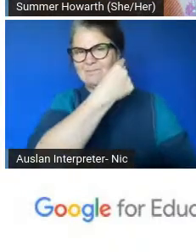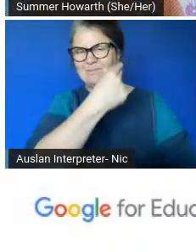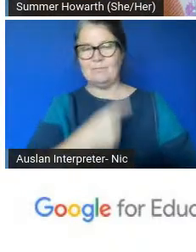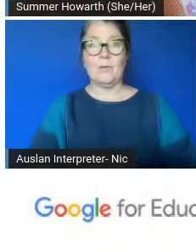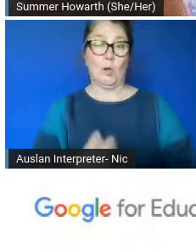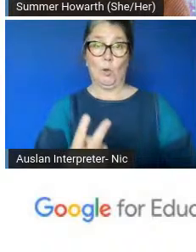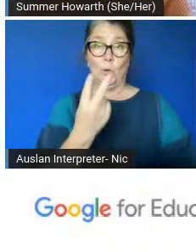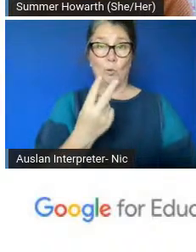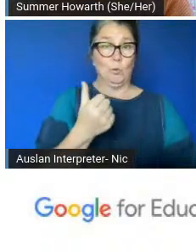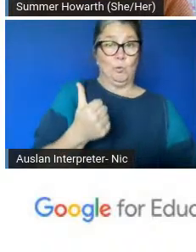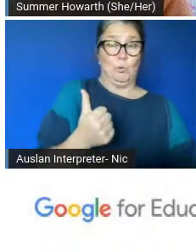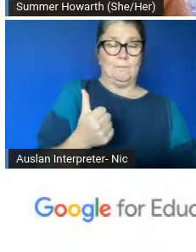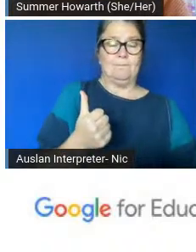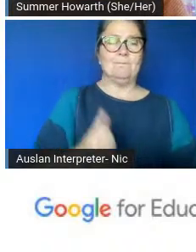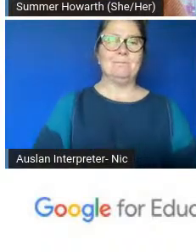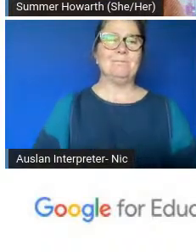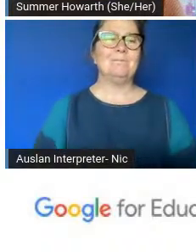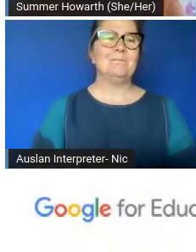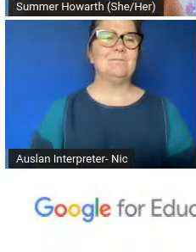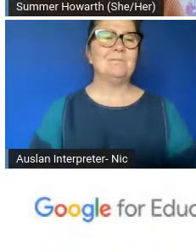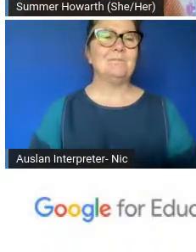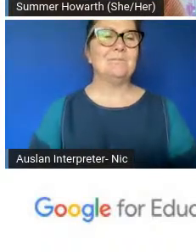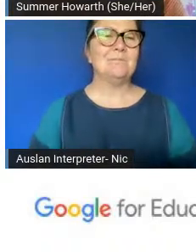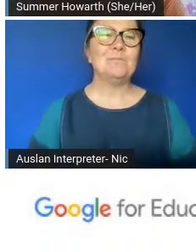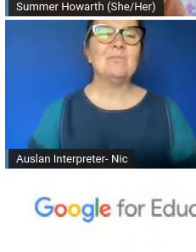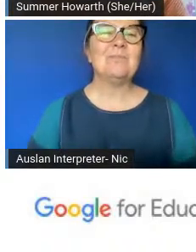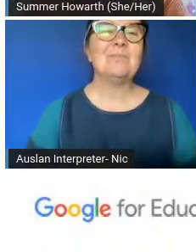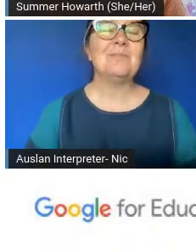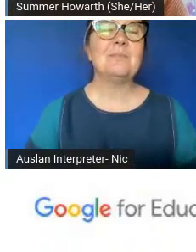give you... teeny tiny.